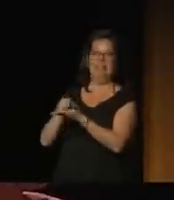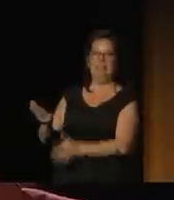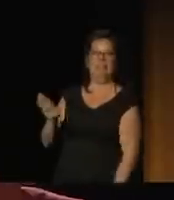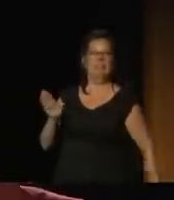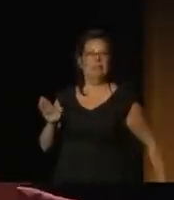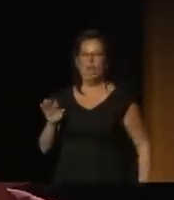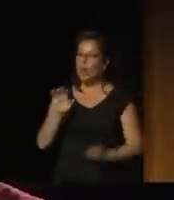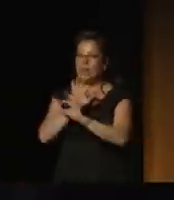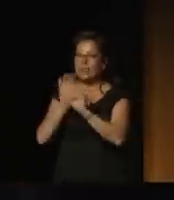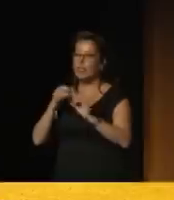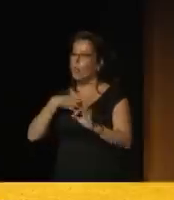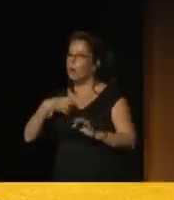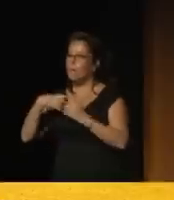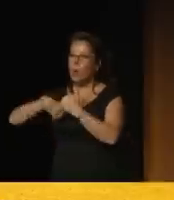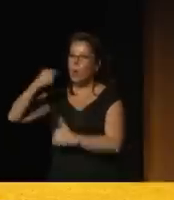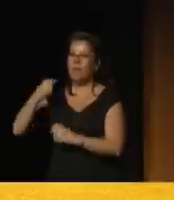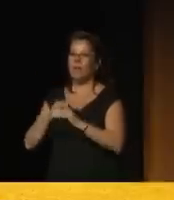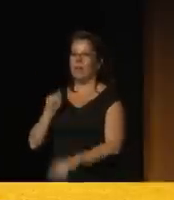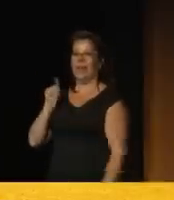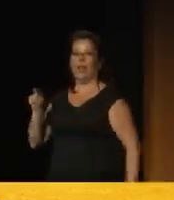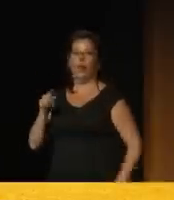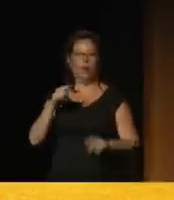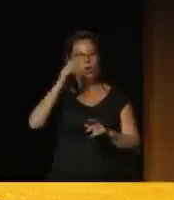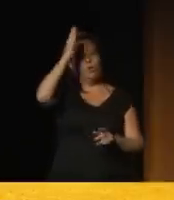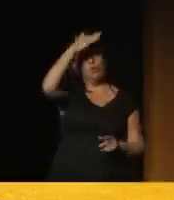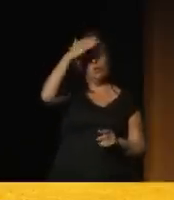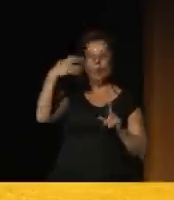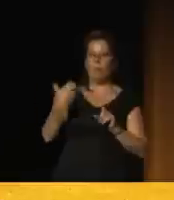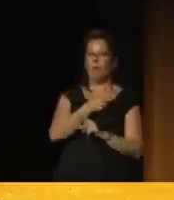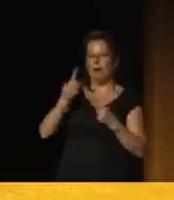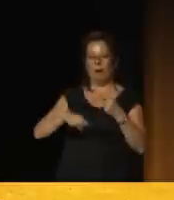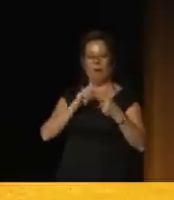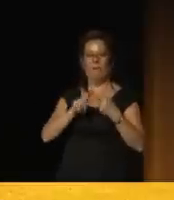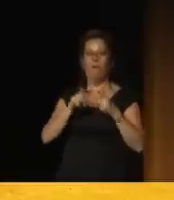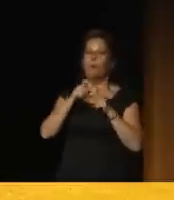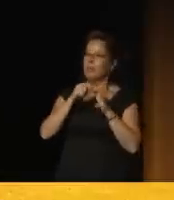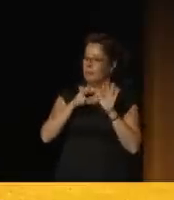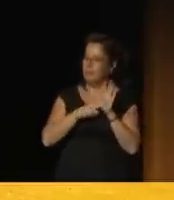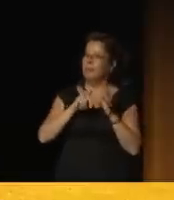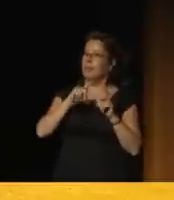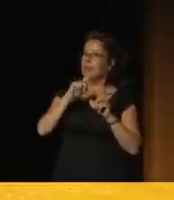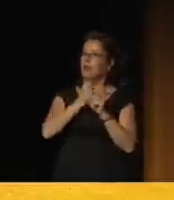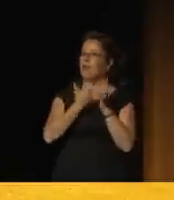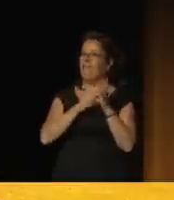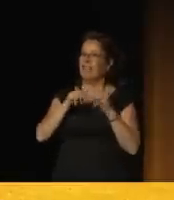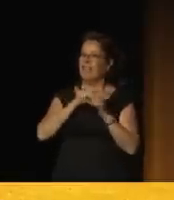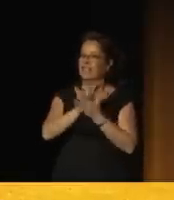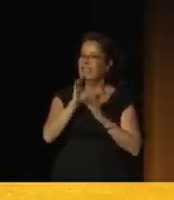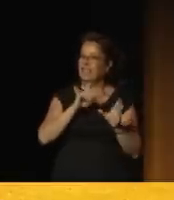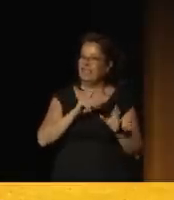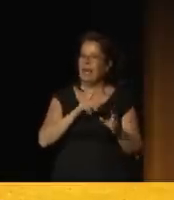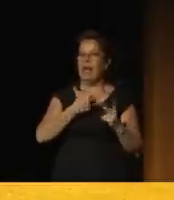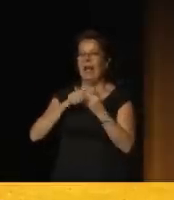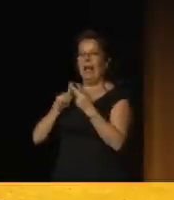more qualified than her, but Trump won, I believe, because two things, demographics and the fear of a